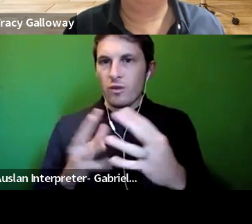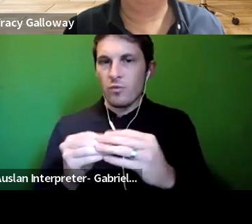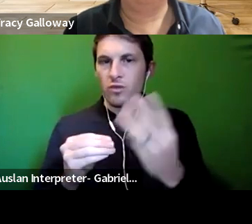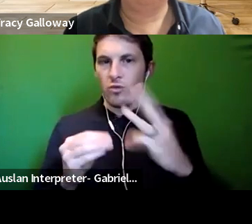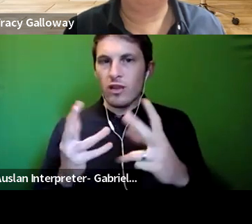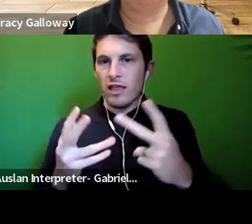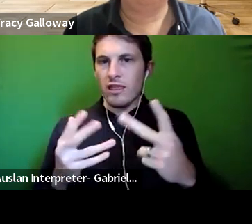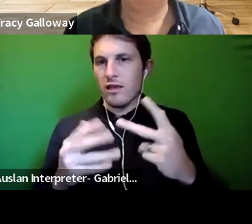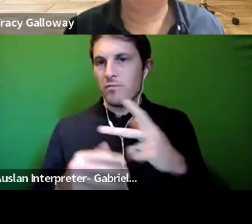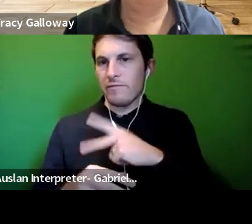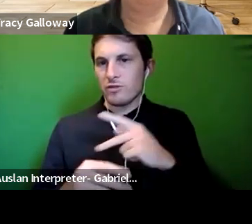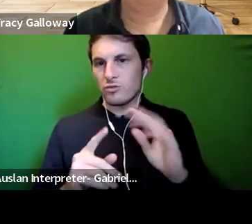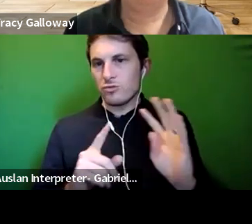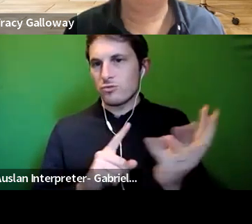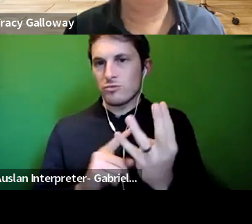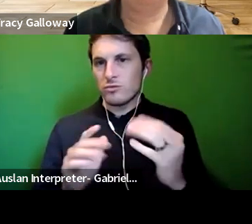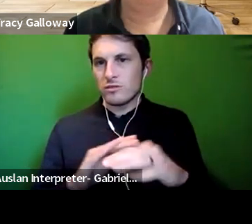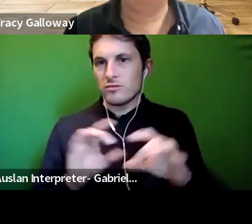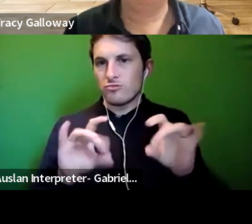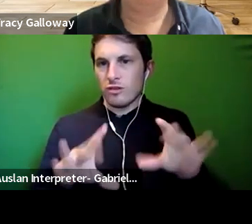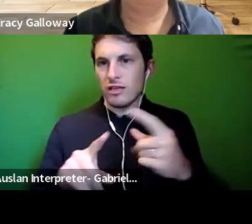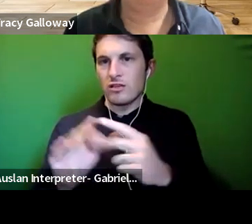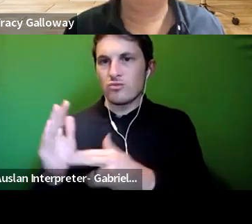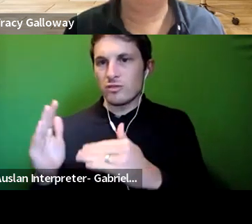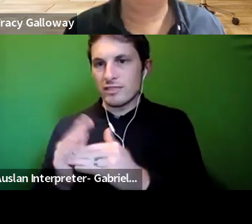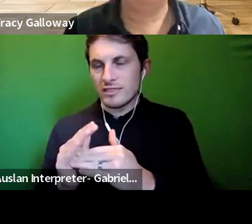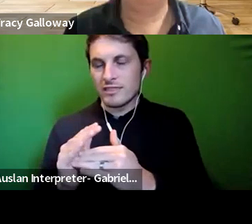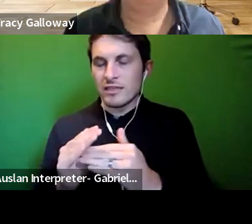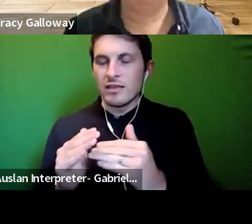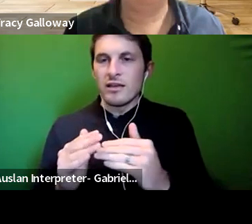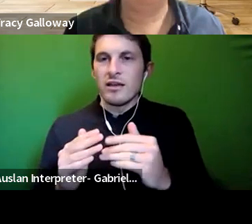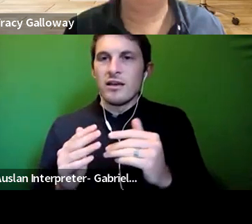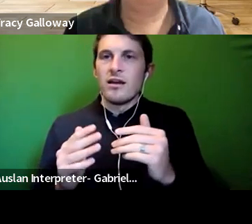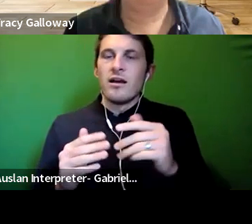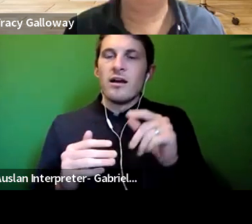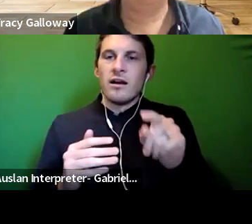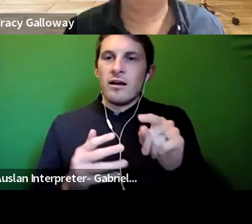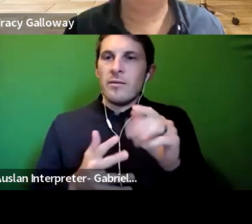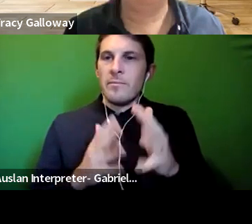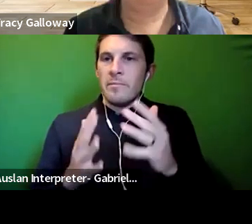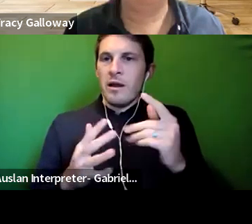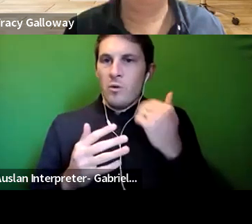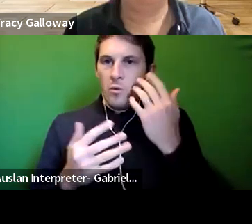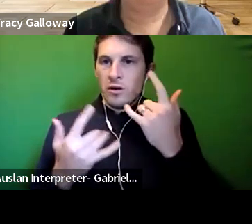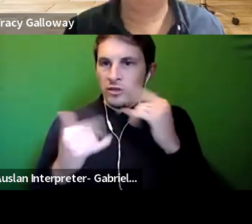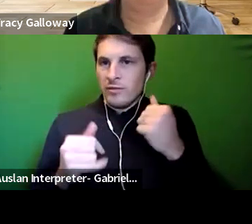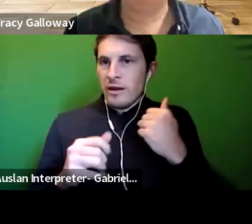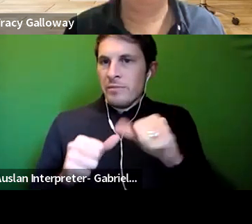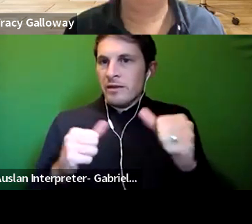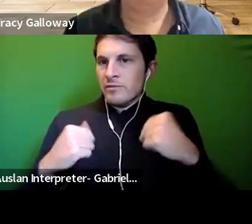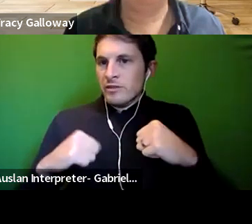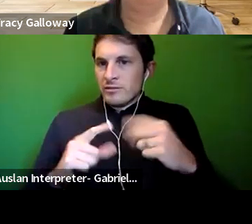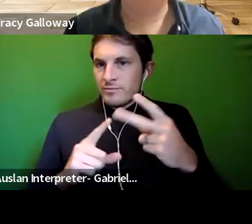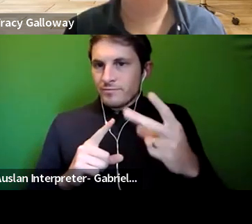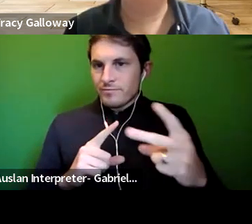here and from across the nation and New Zealand and stuff has meant that you're checking your best practice all the time, and you